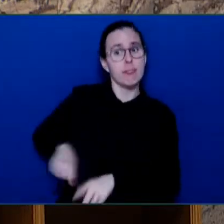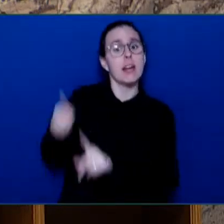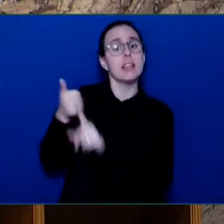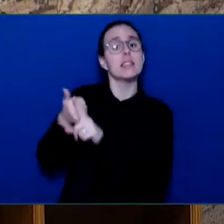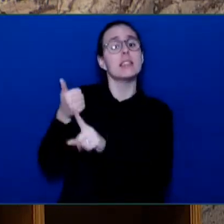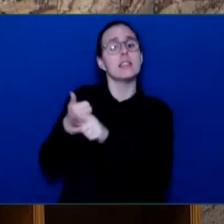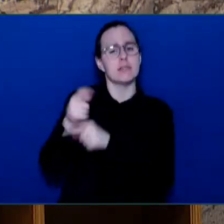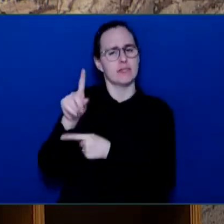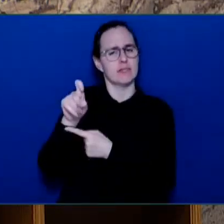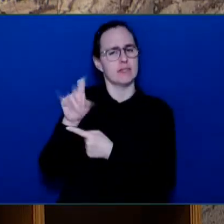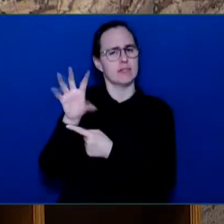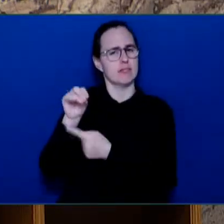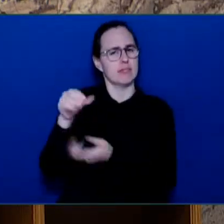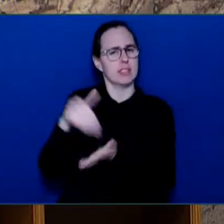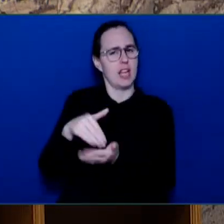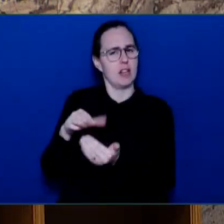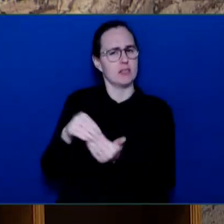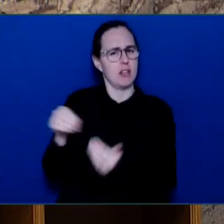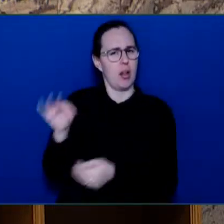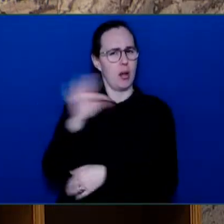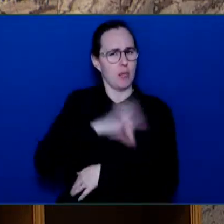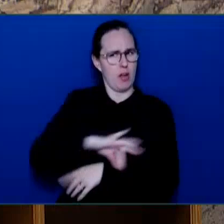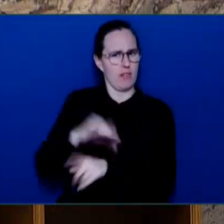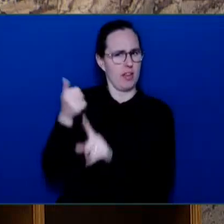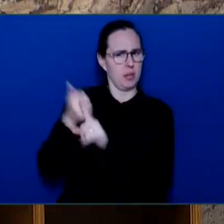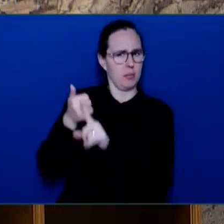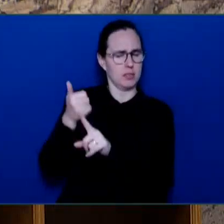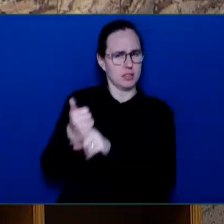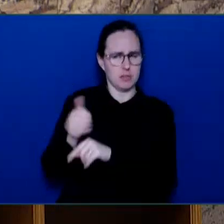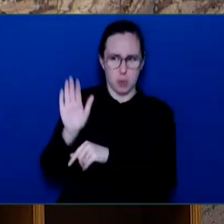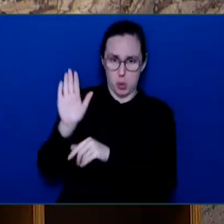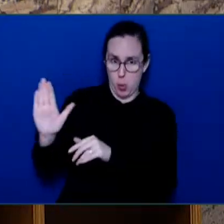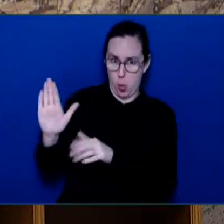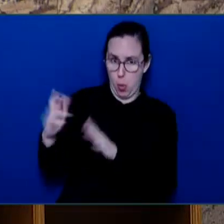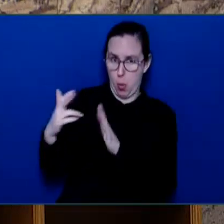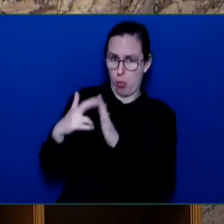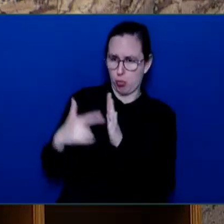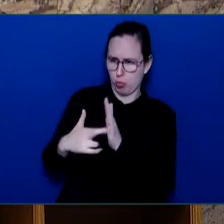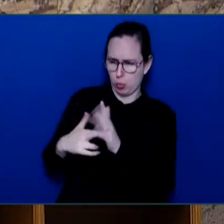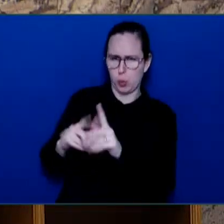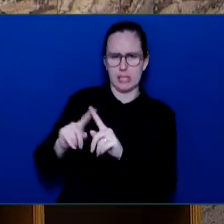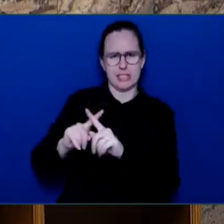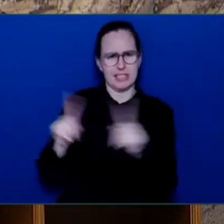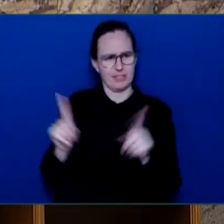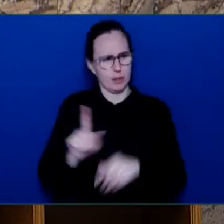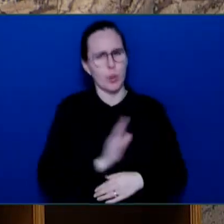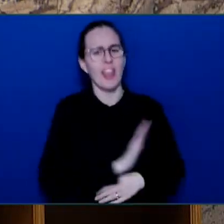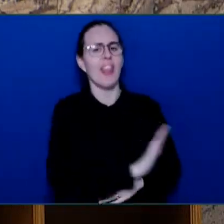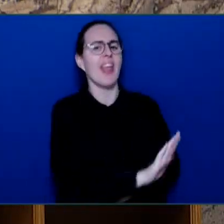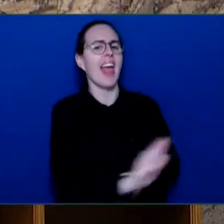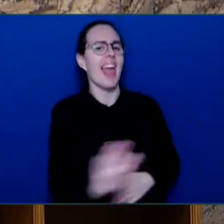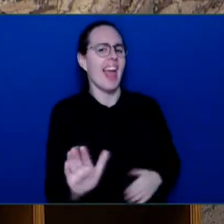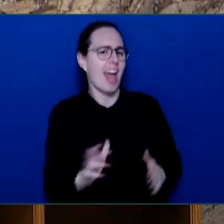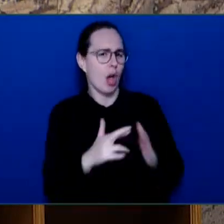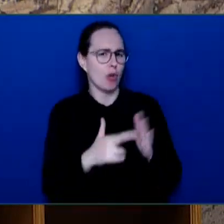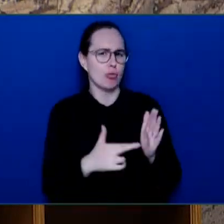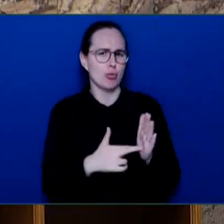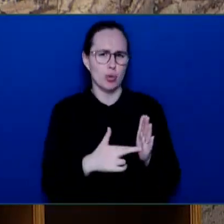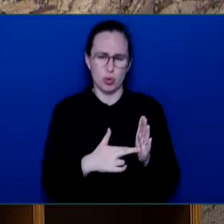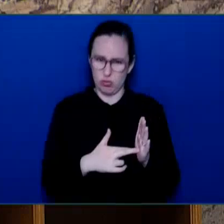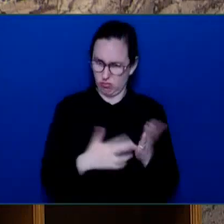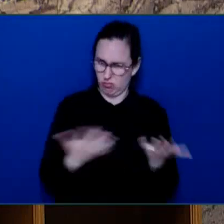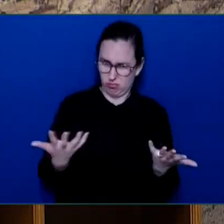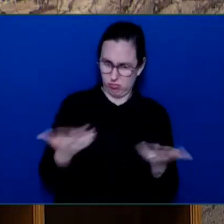one set of rules for himself and another set of rules for the regular people who just want a break from the